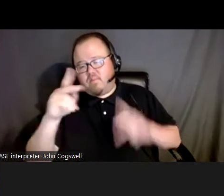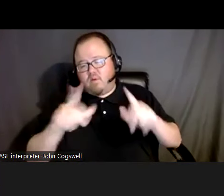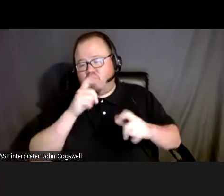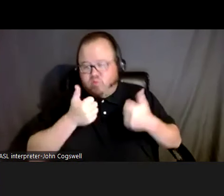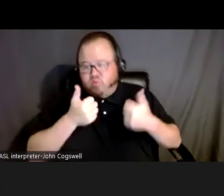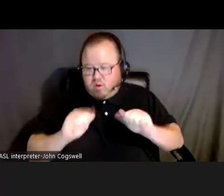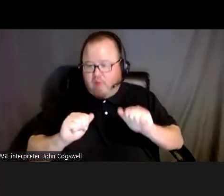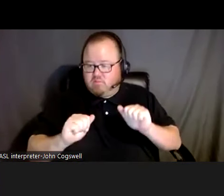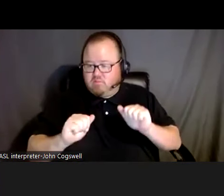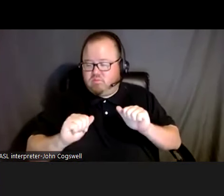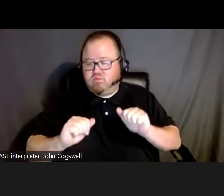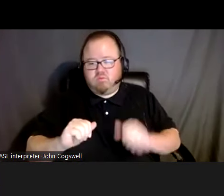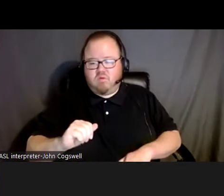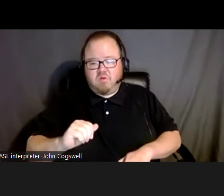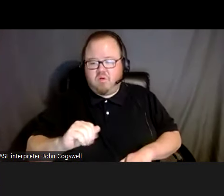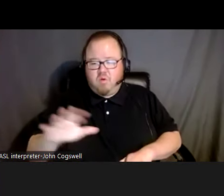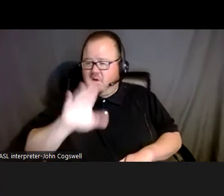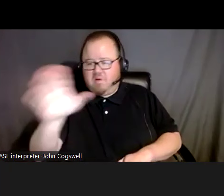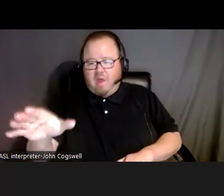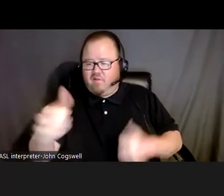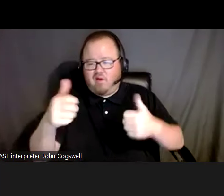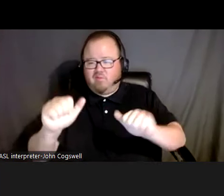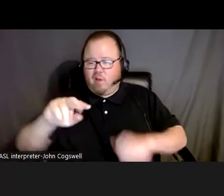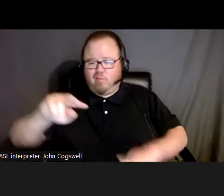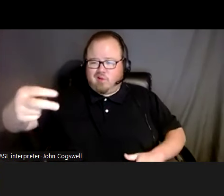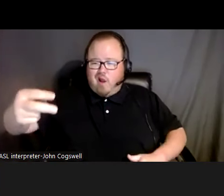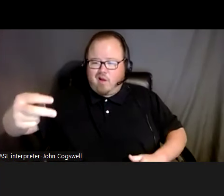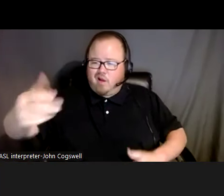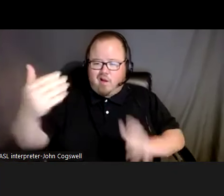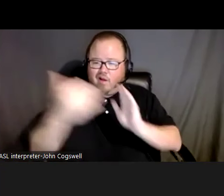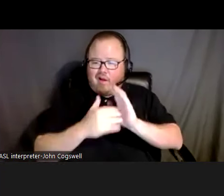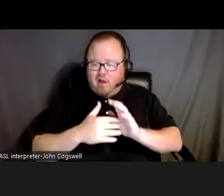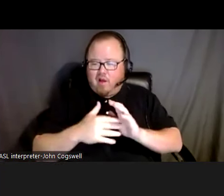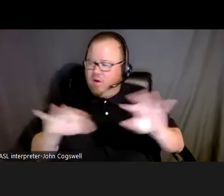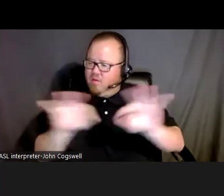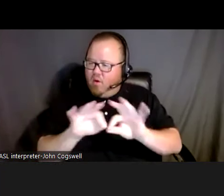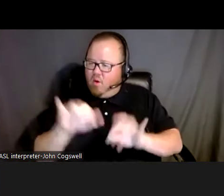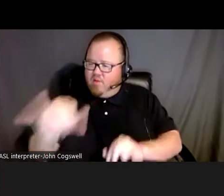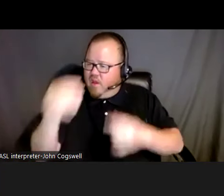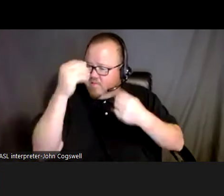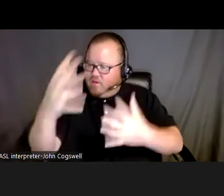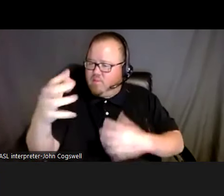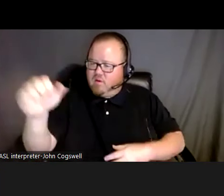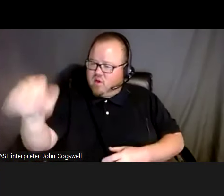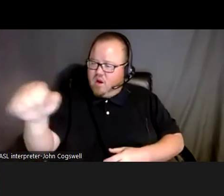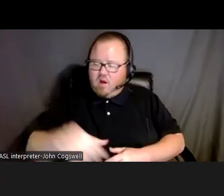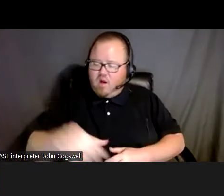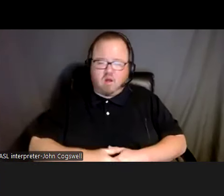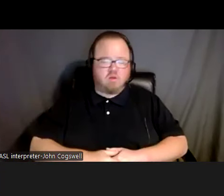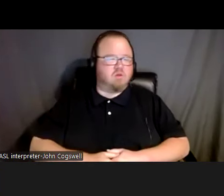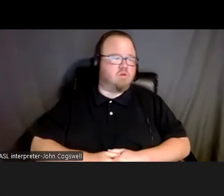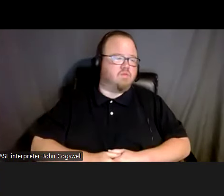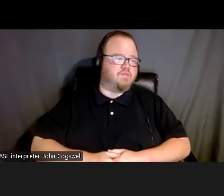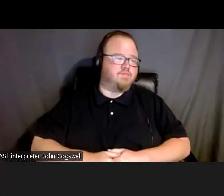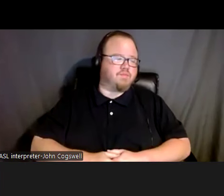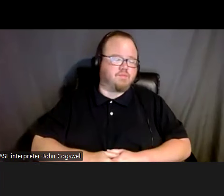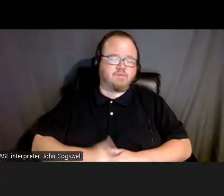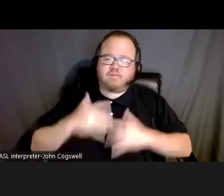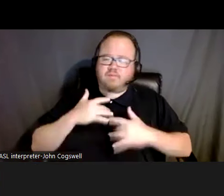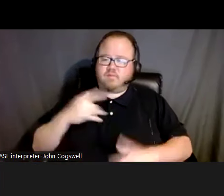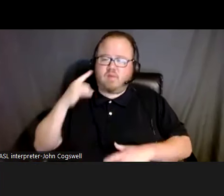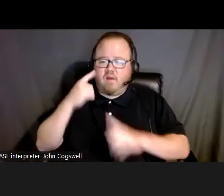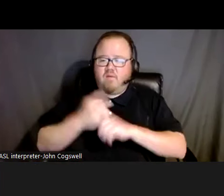attempt will not go on to ever attempt again, which I think is equally important. That a lot of times, and you hear this from